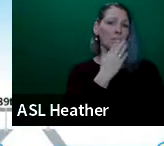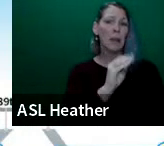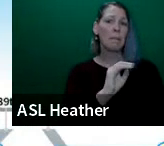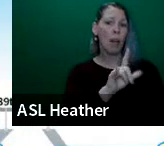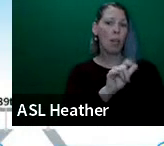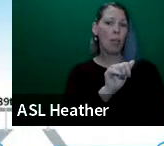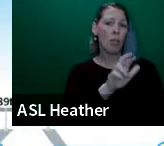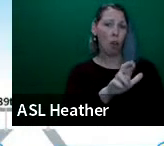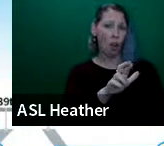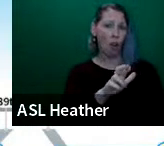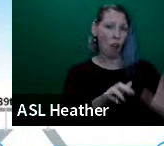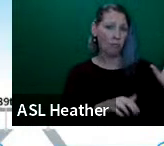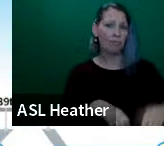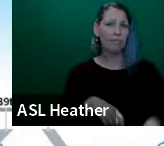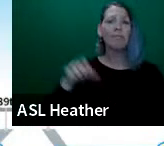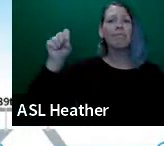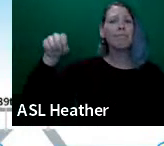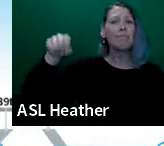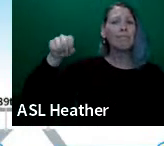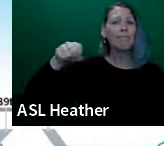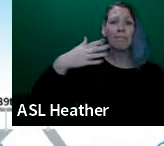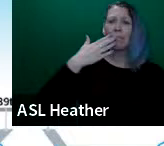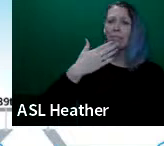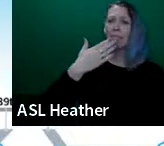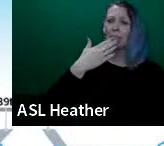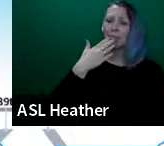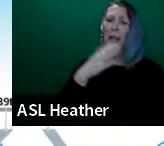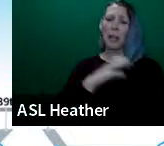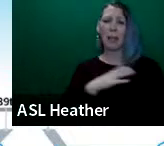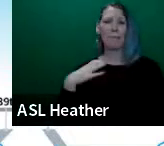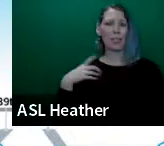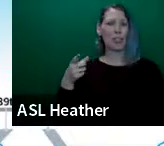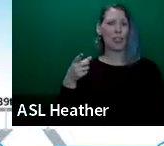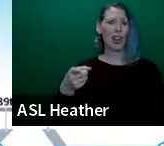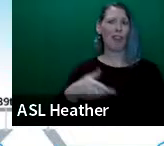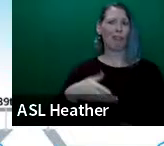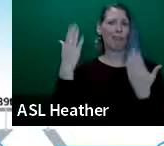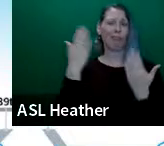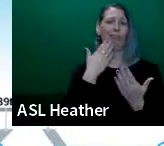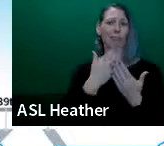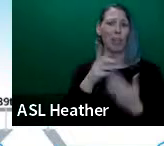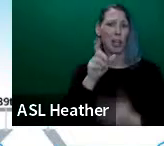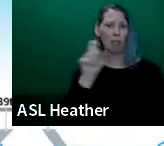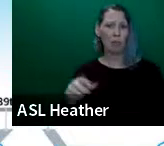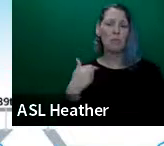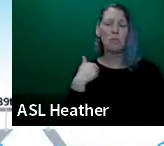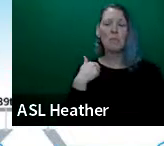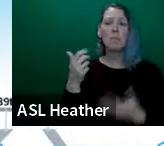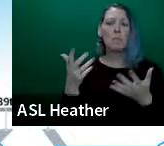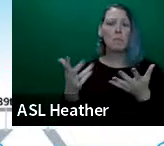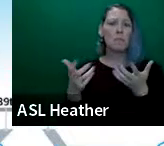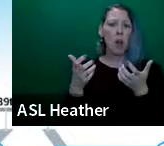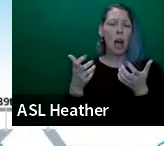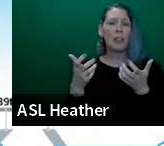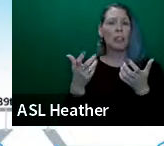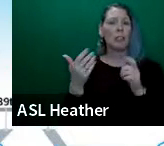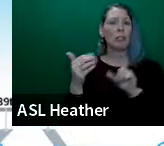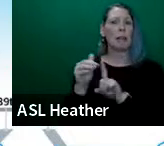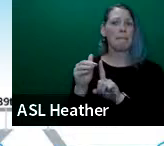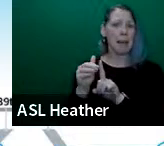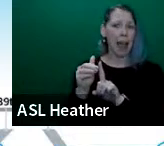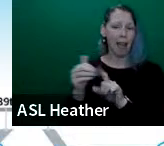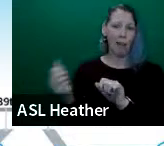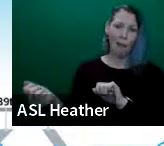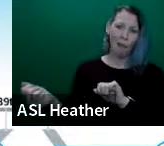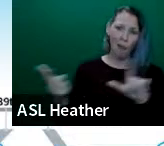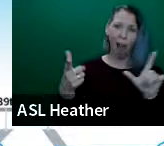raised. Yeah, hi, thank you. And the commissioner raised a great question, and I just want to remind